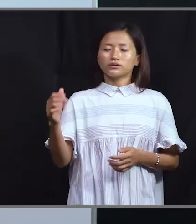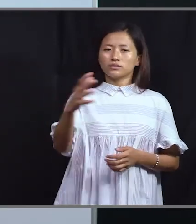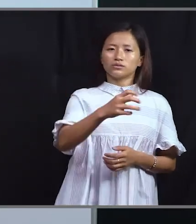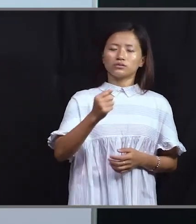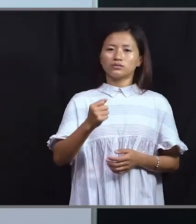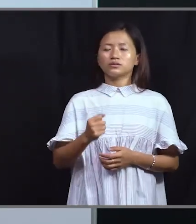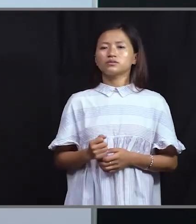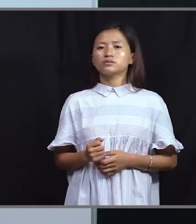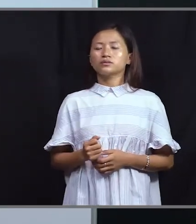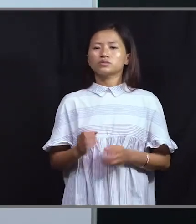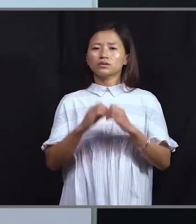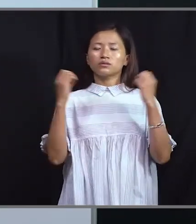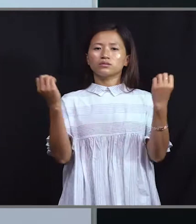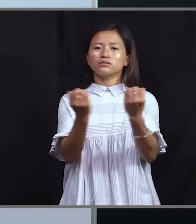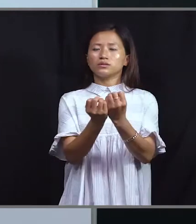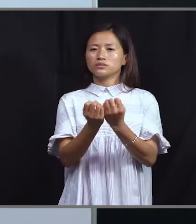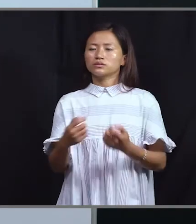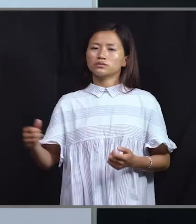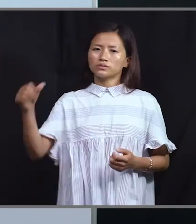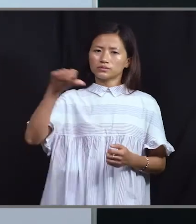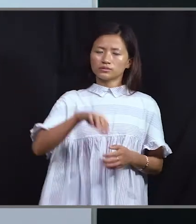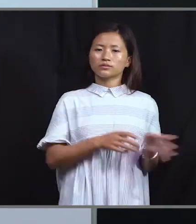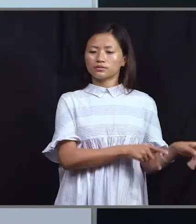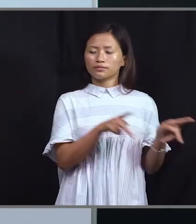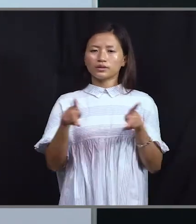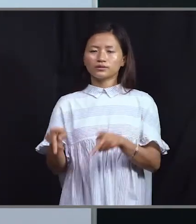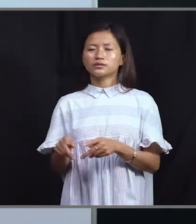again the organization will start planning, then again